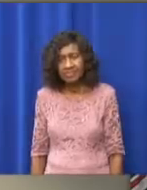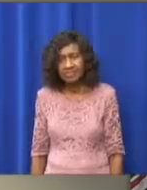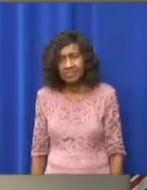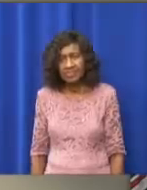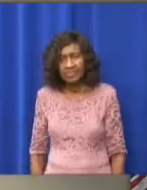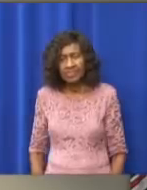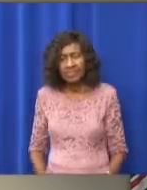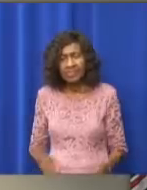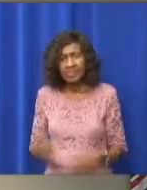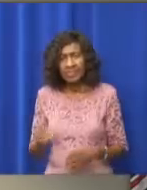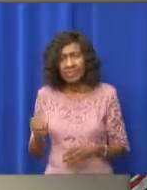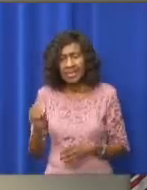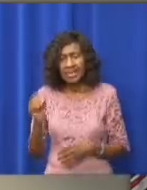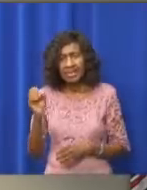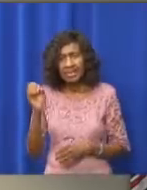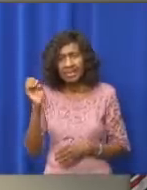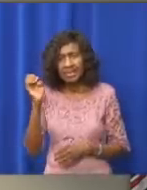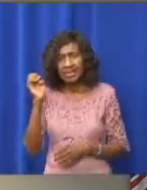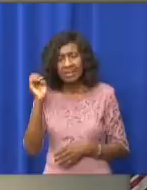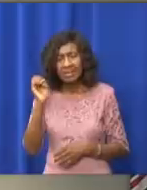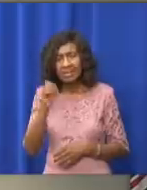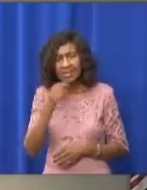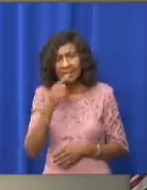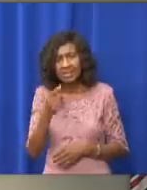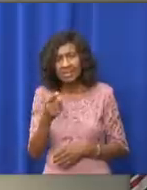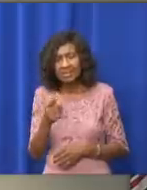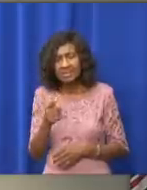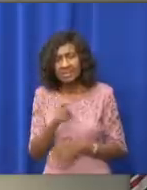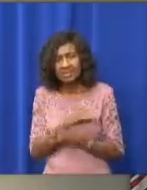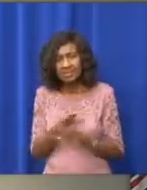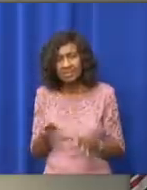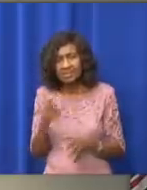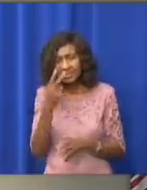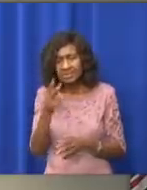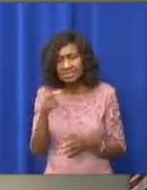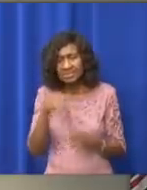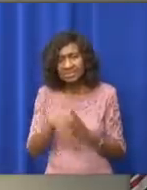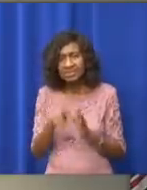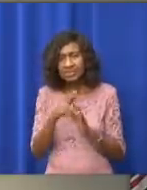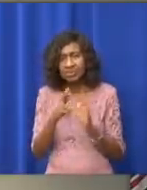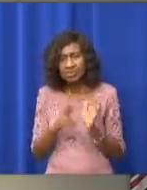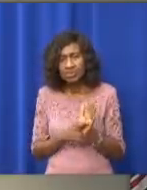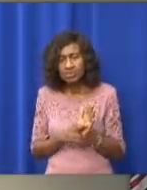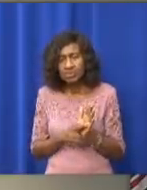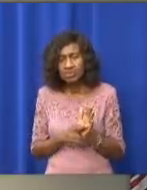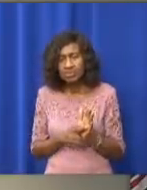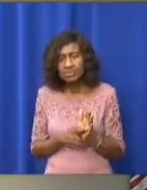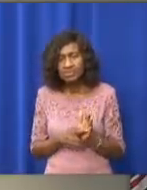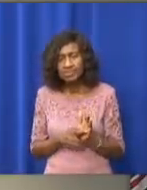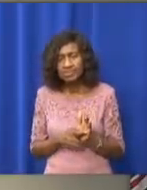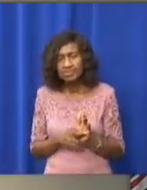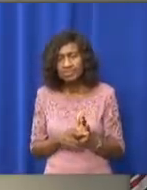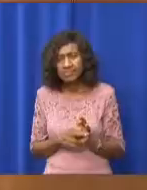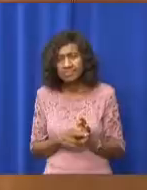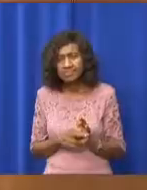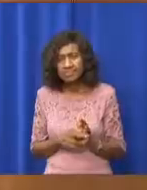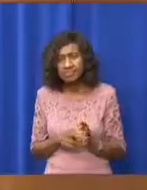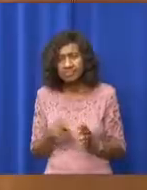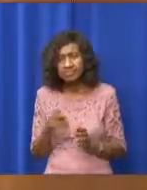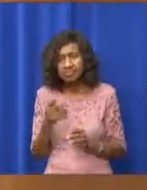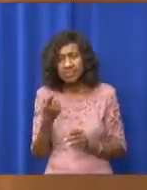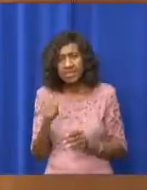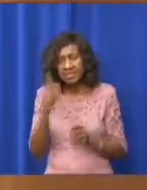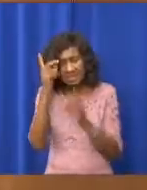I'm assuming it's not in the regulations currently because I haven't actually seen them. No. Okay. So the